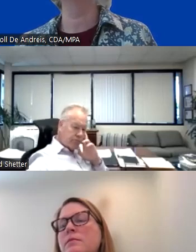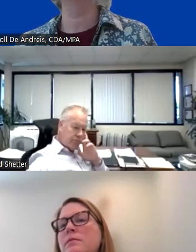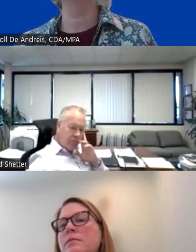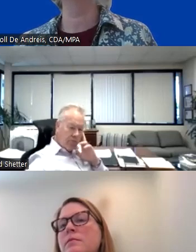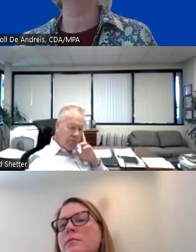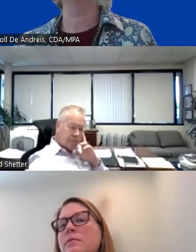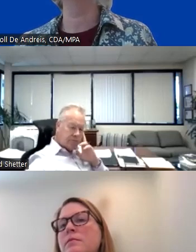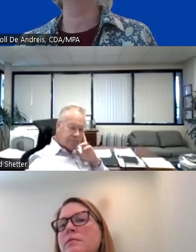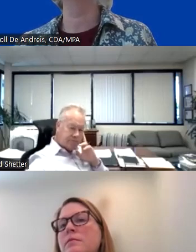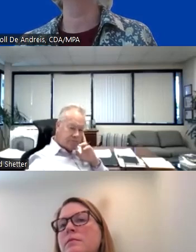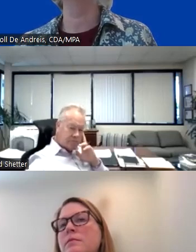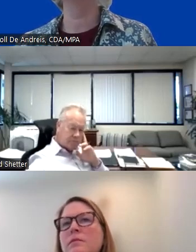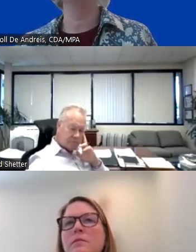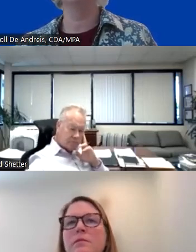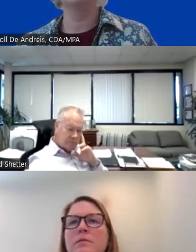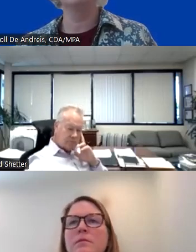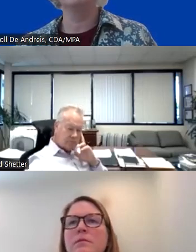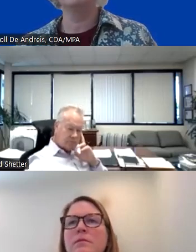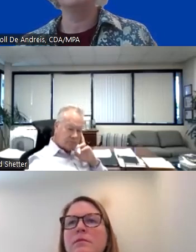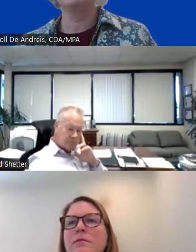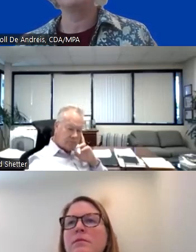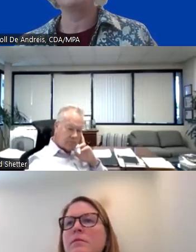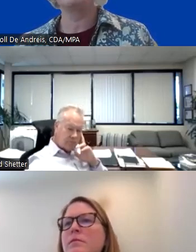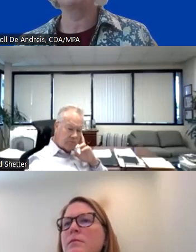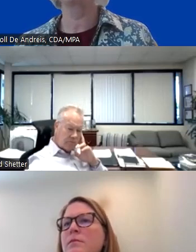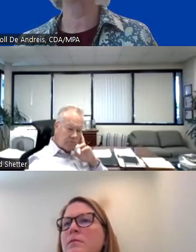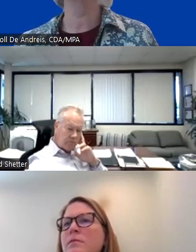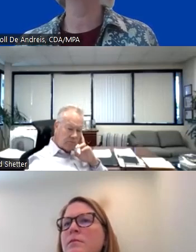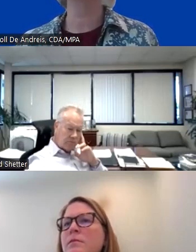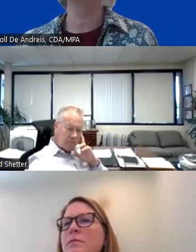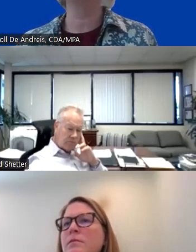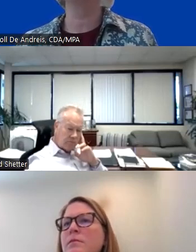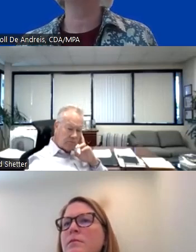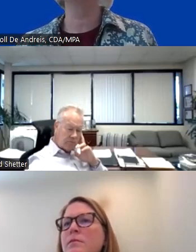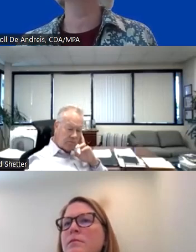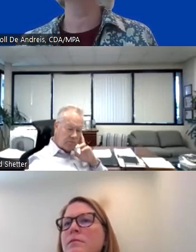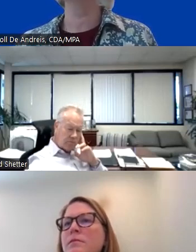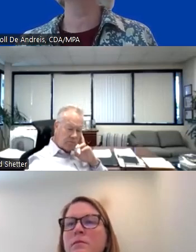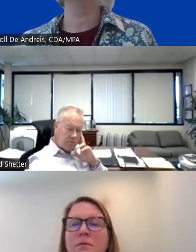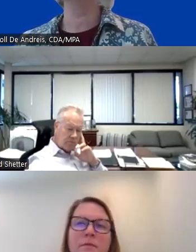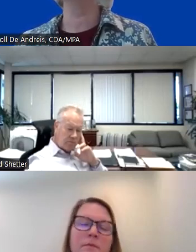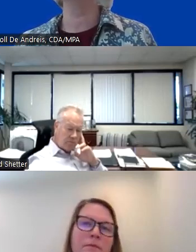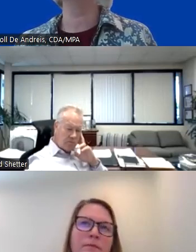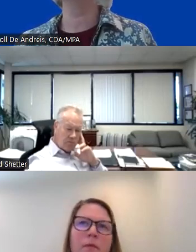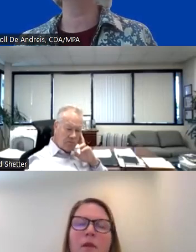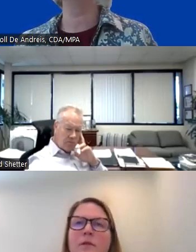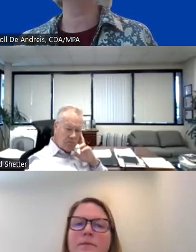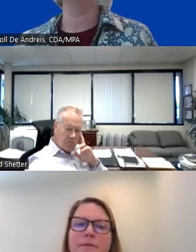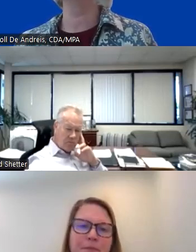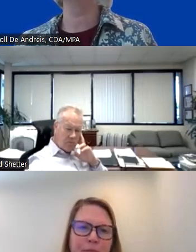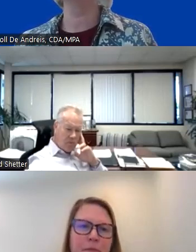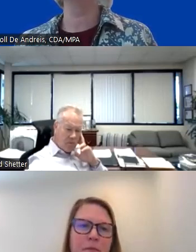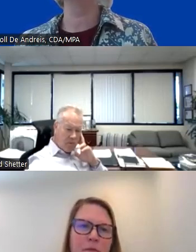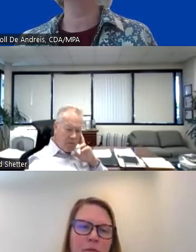see Shella, who is a public member, has raised her hand. She raised her hand earlier where we weren't having public comment.